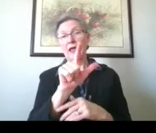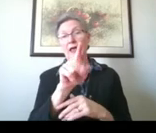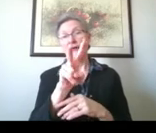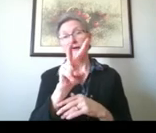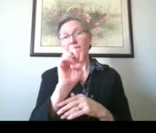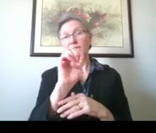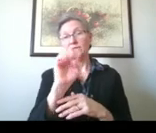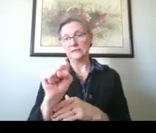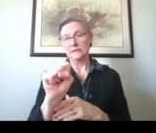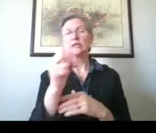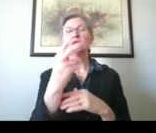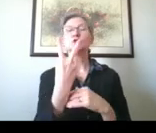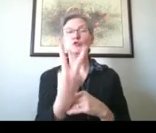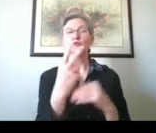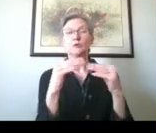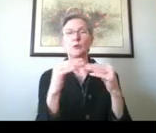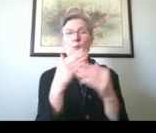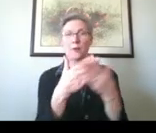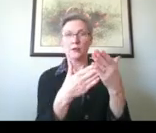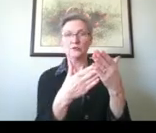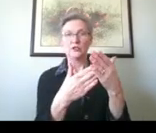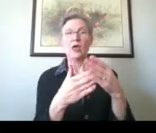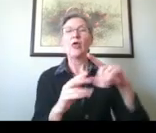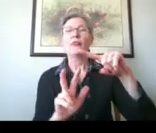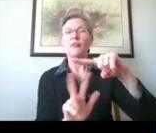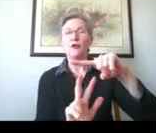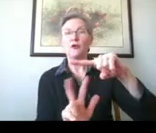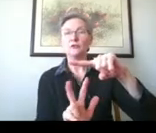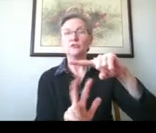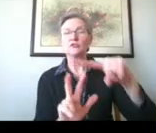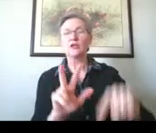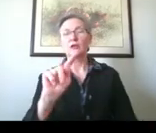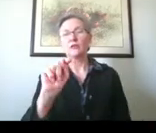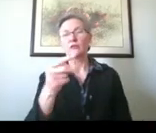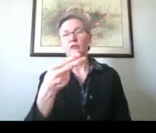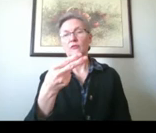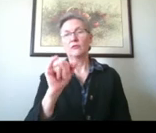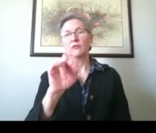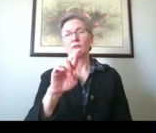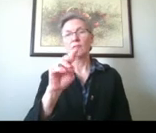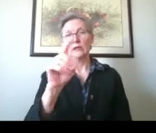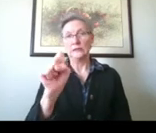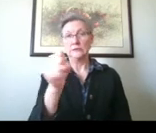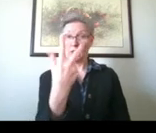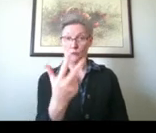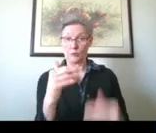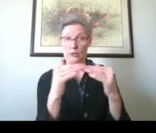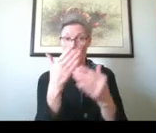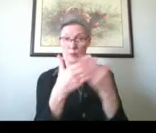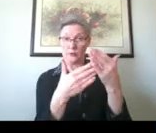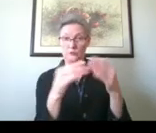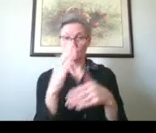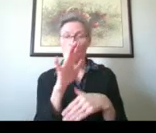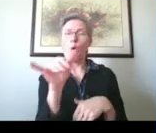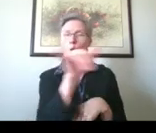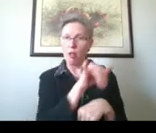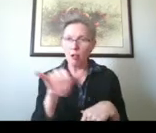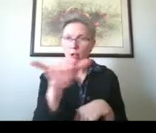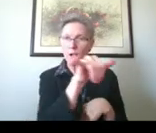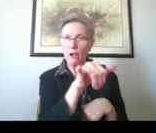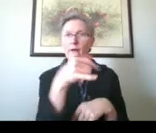halves are 2 equal parts. Here's thirds, and thirds are 3 equal parts, meaning they're all the same, and